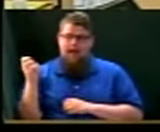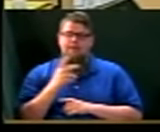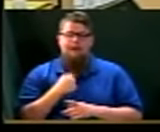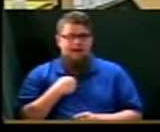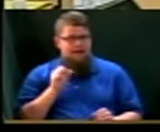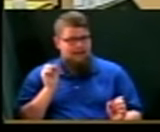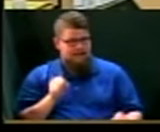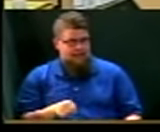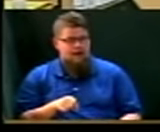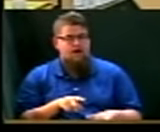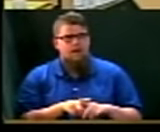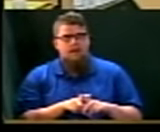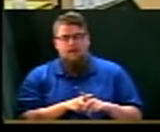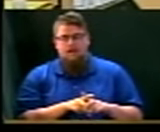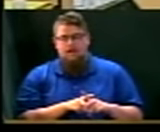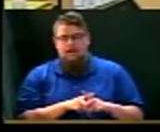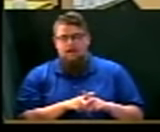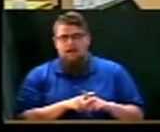think